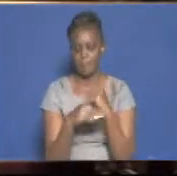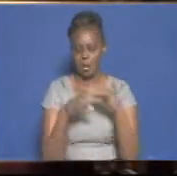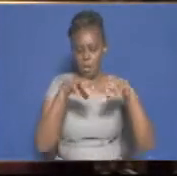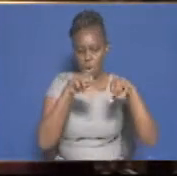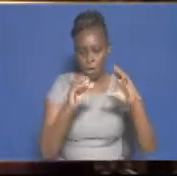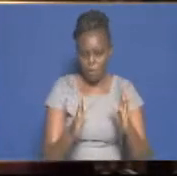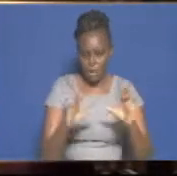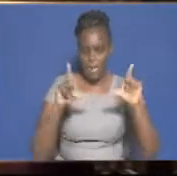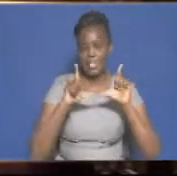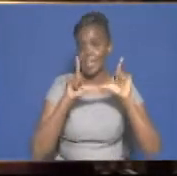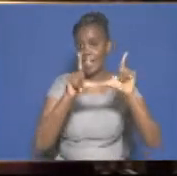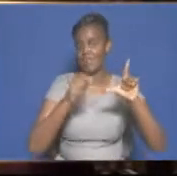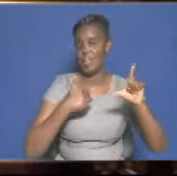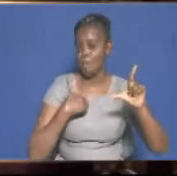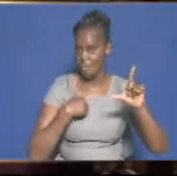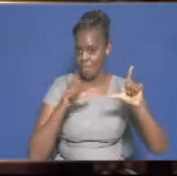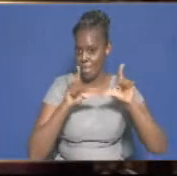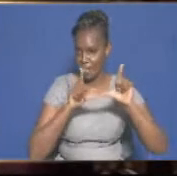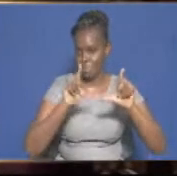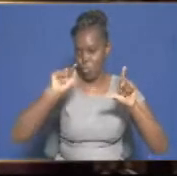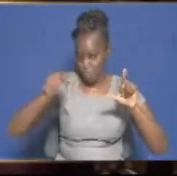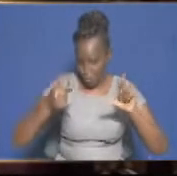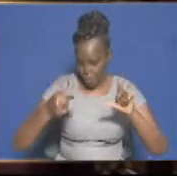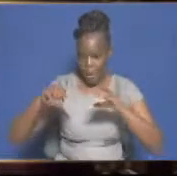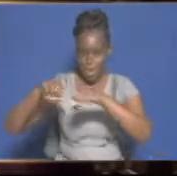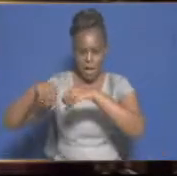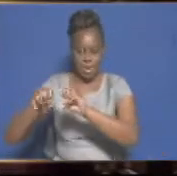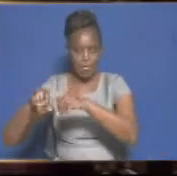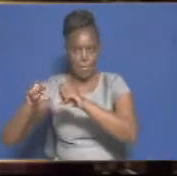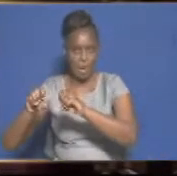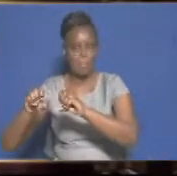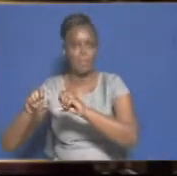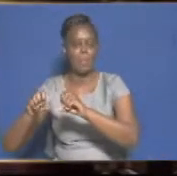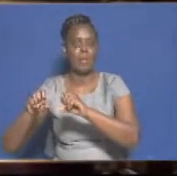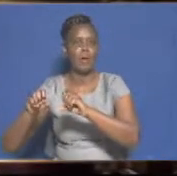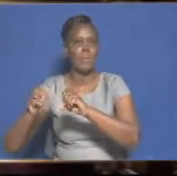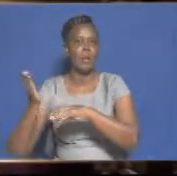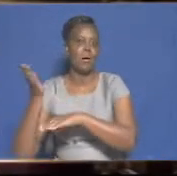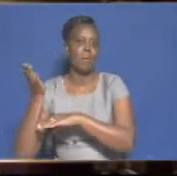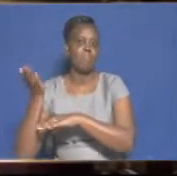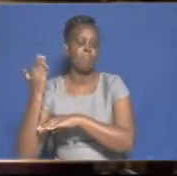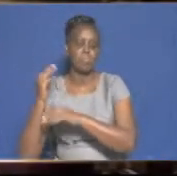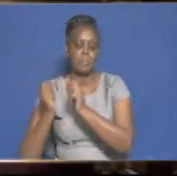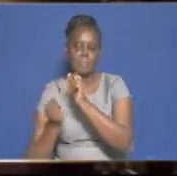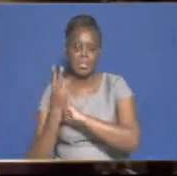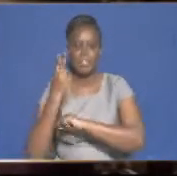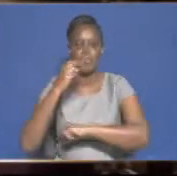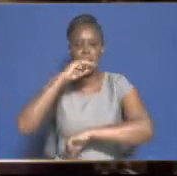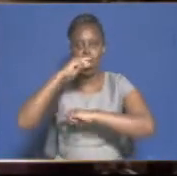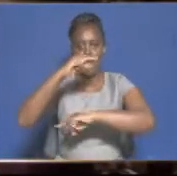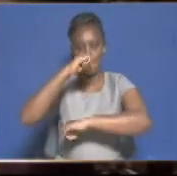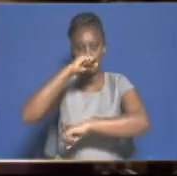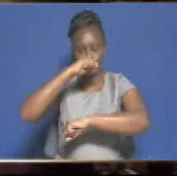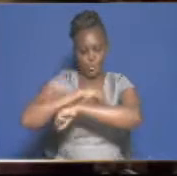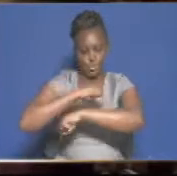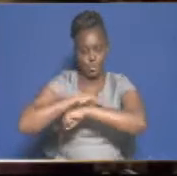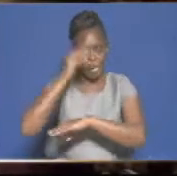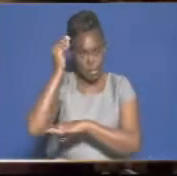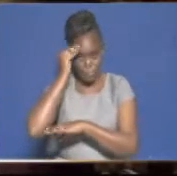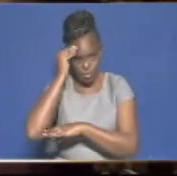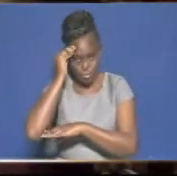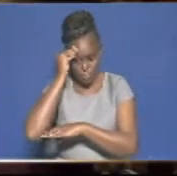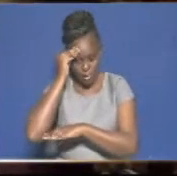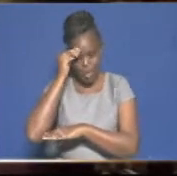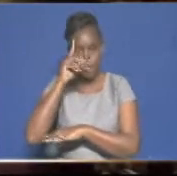of a certificate, comma, diploma, or other post-secondary school qualification